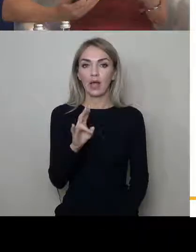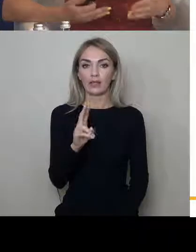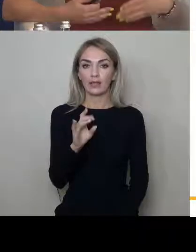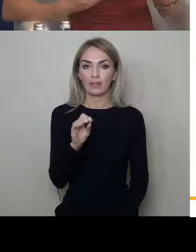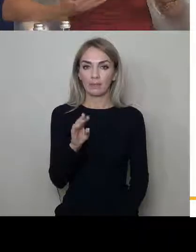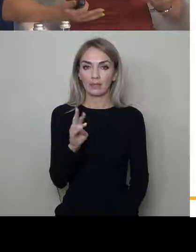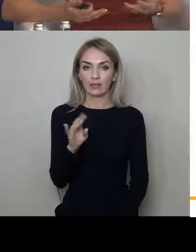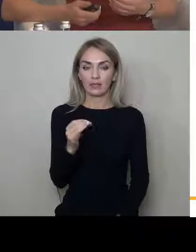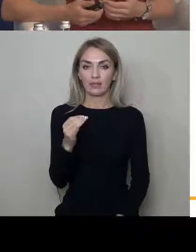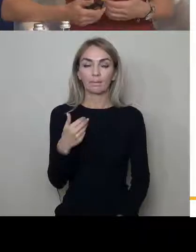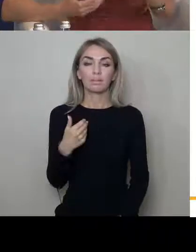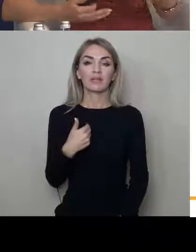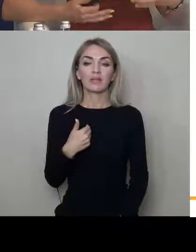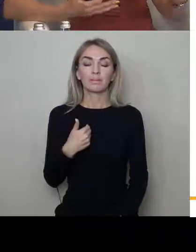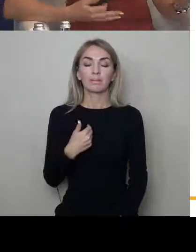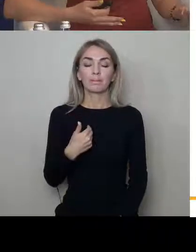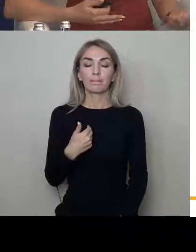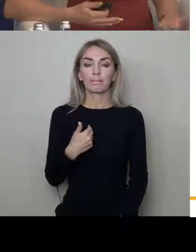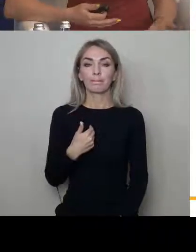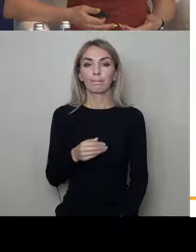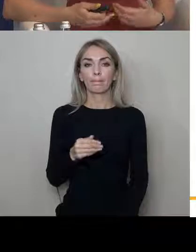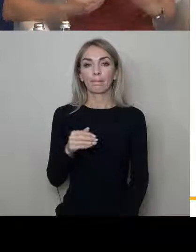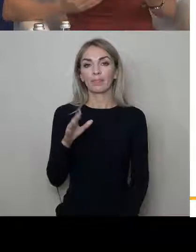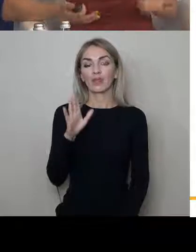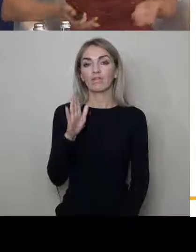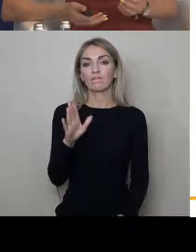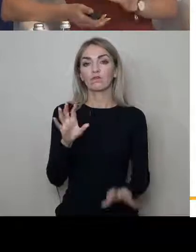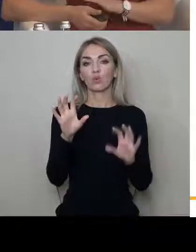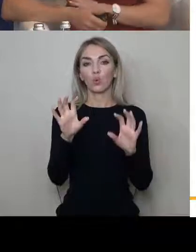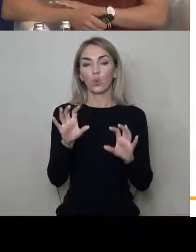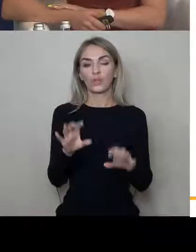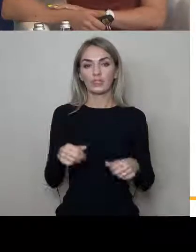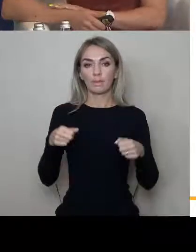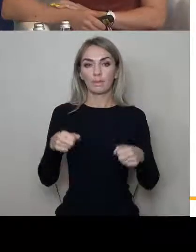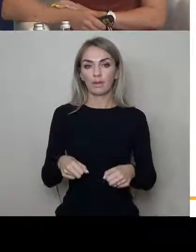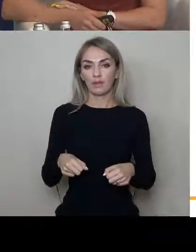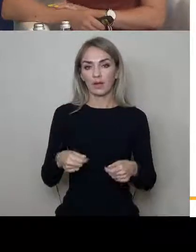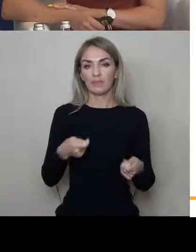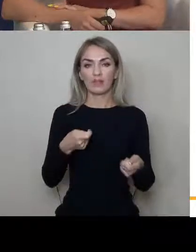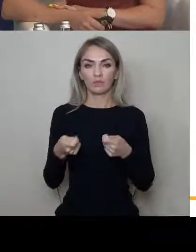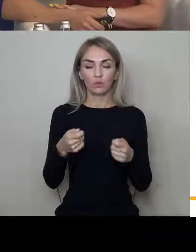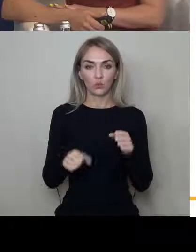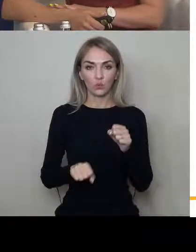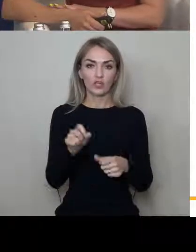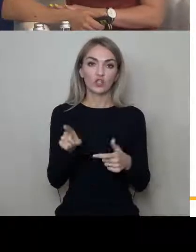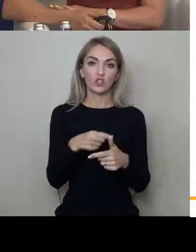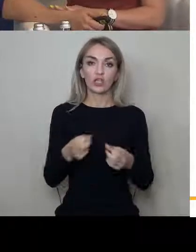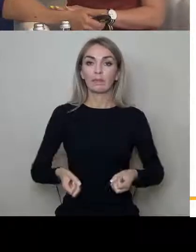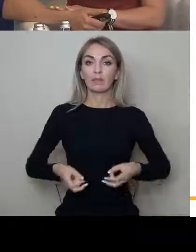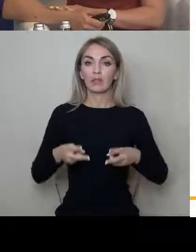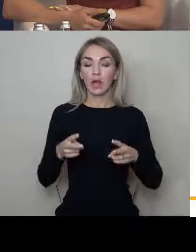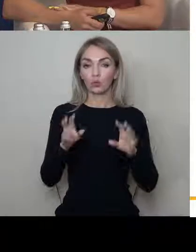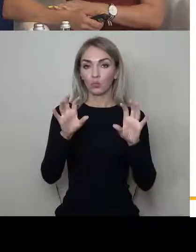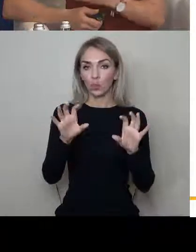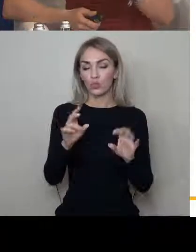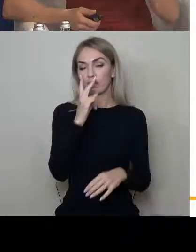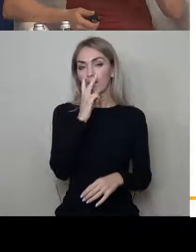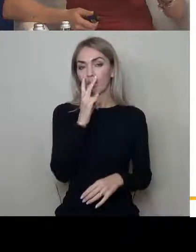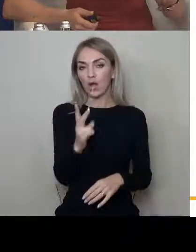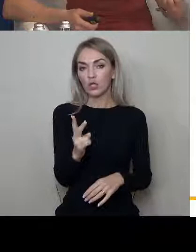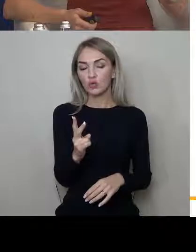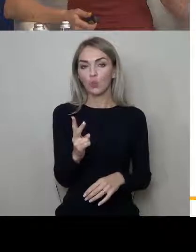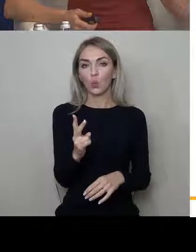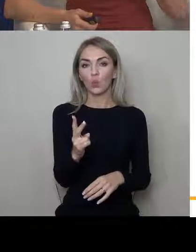norms are blanket type of norms, so that means that administrative code and criminal code